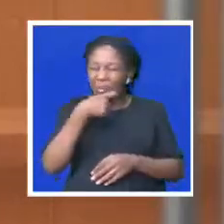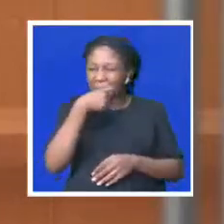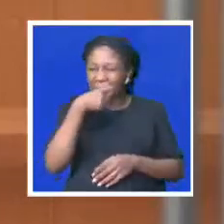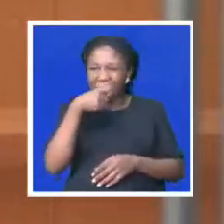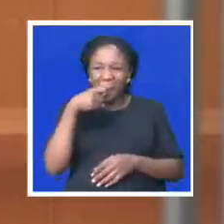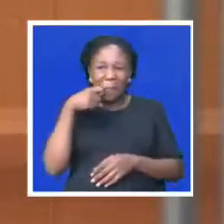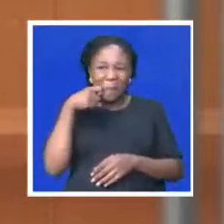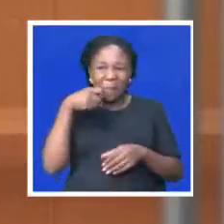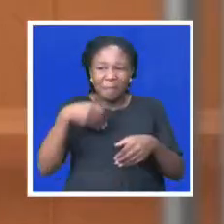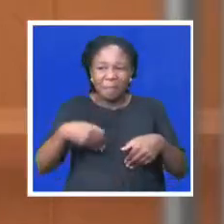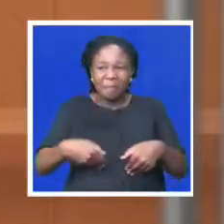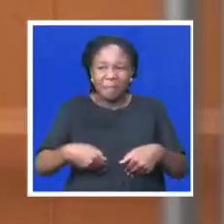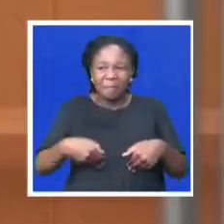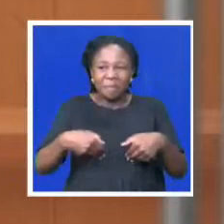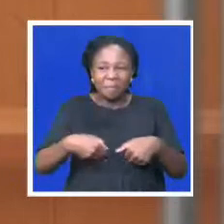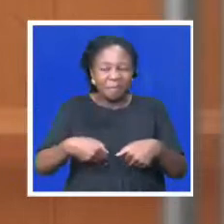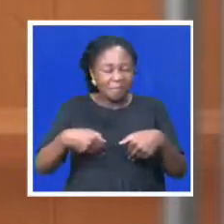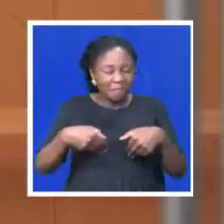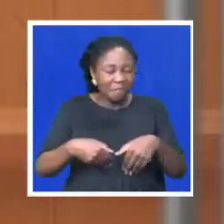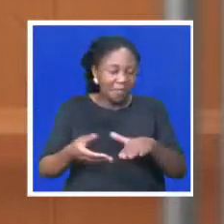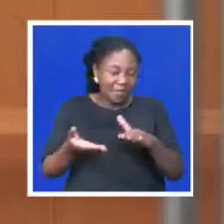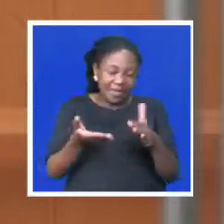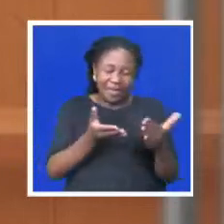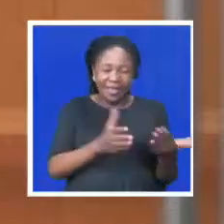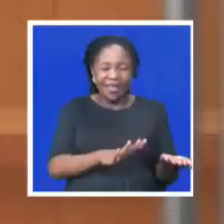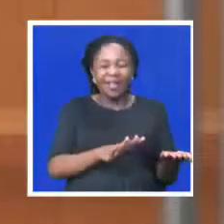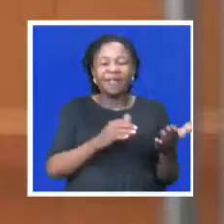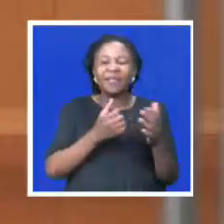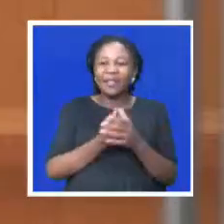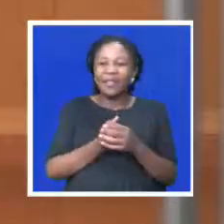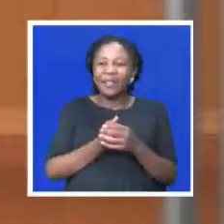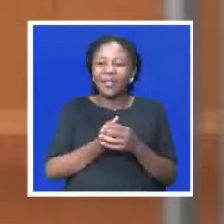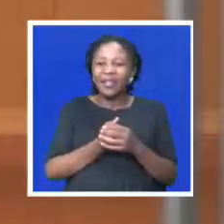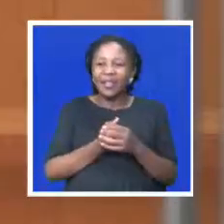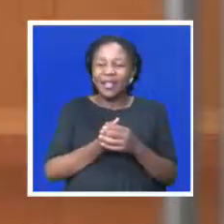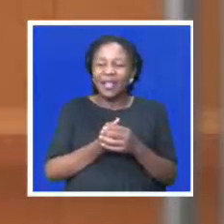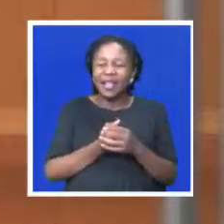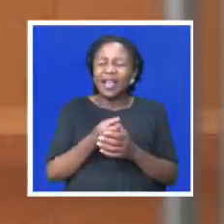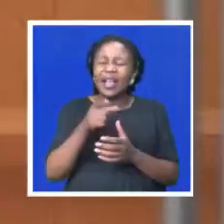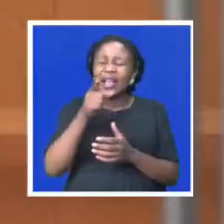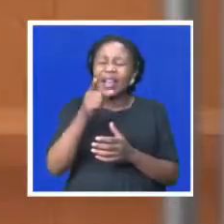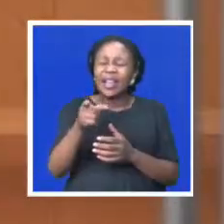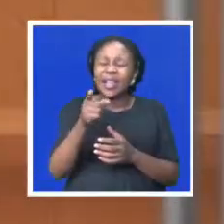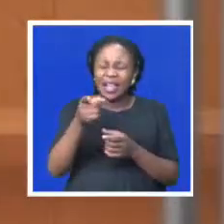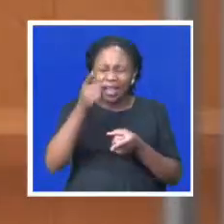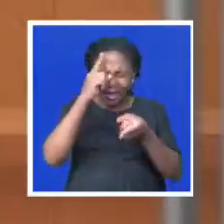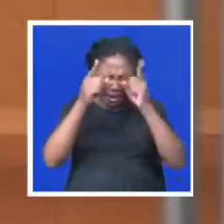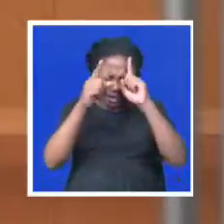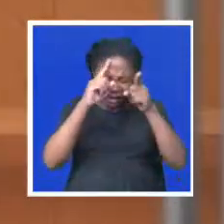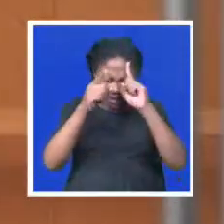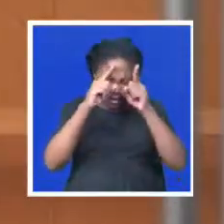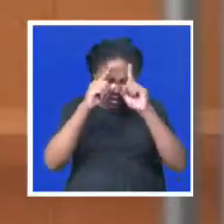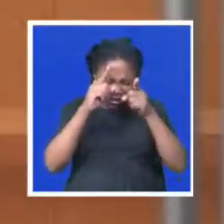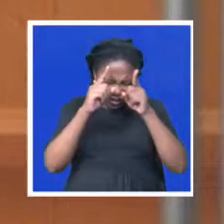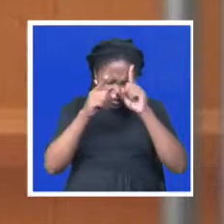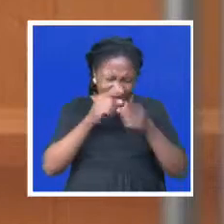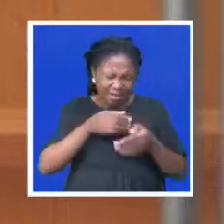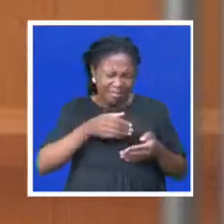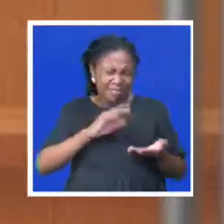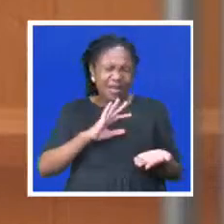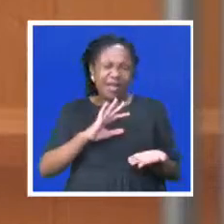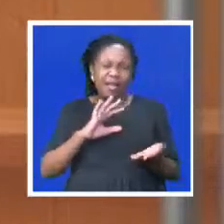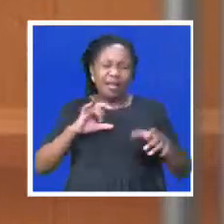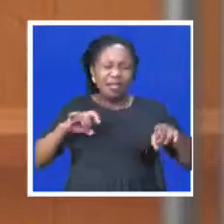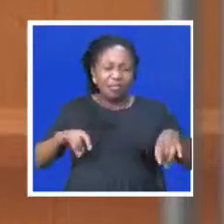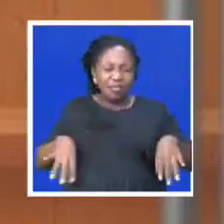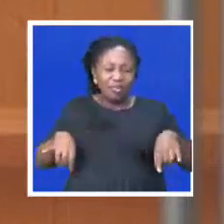to the ant and asked for a share of its food. Yet it is huge. And the ant is so small, it's a tiny creature. So